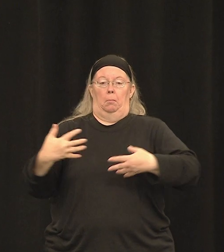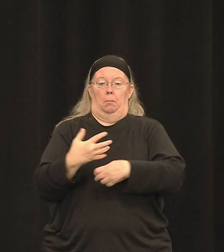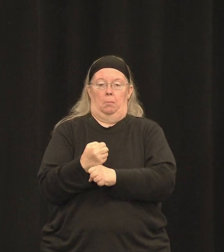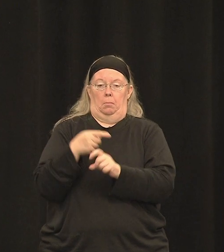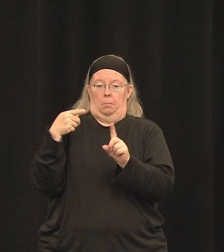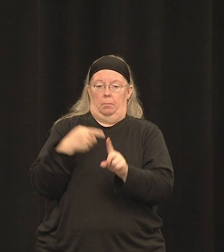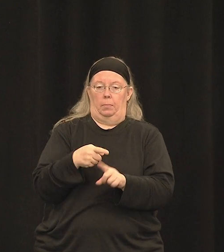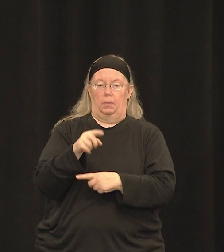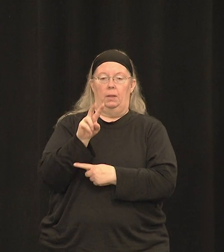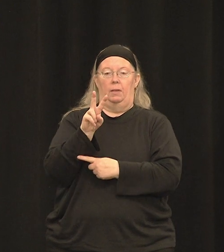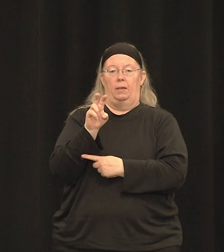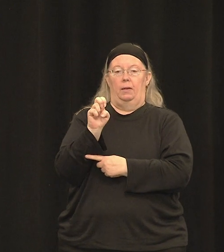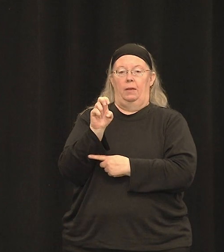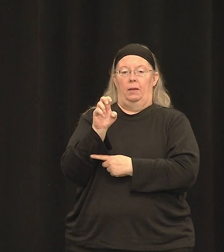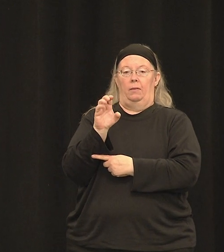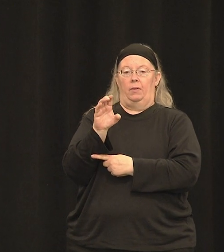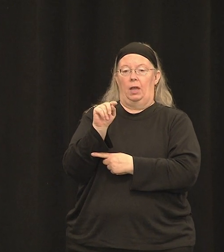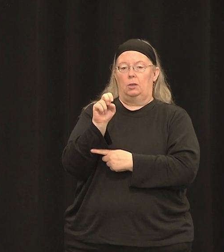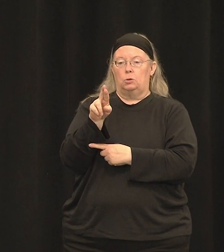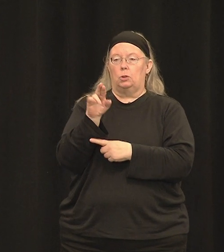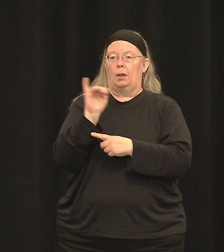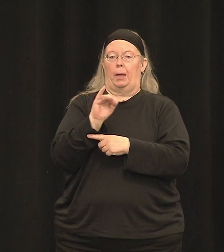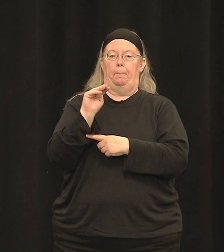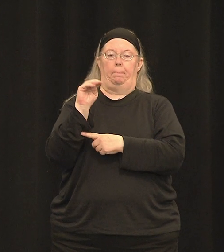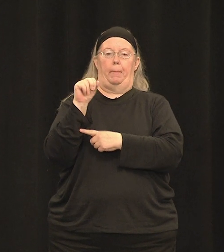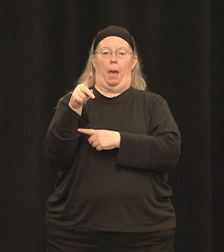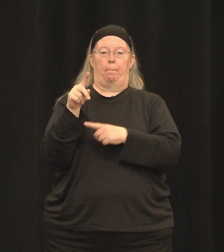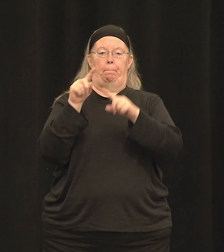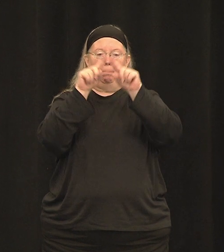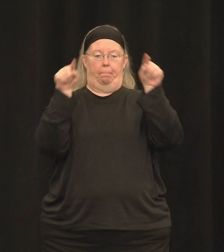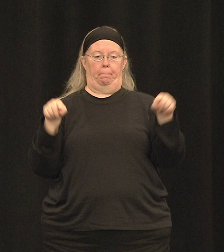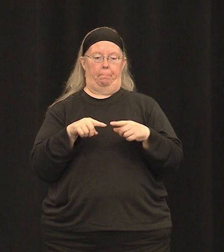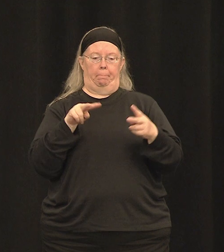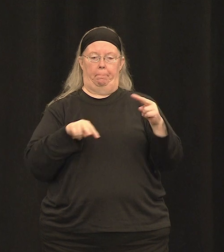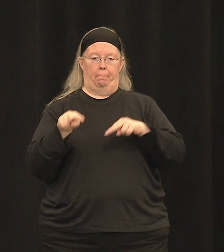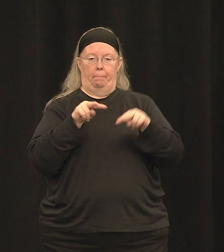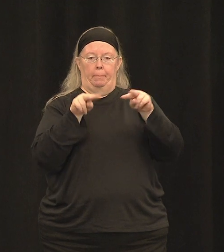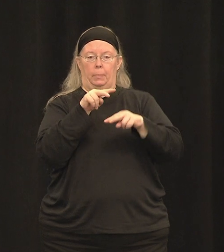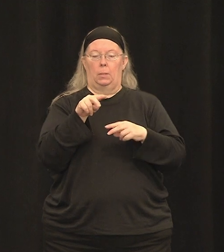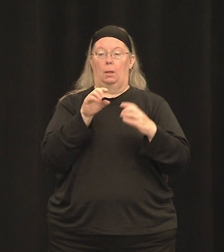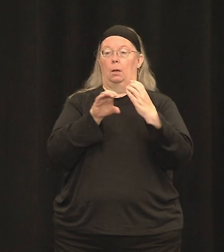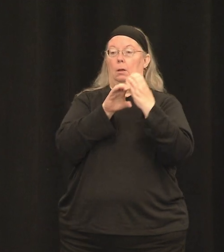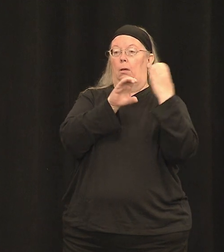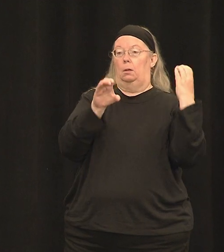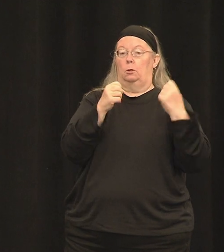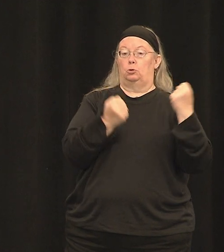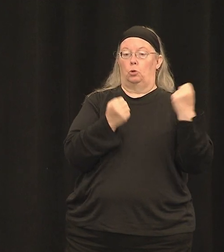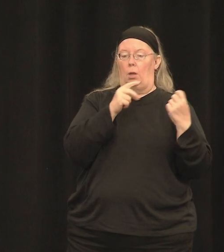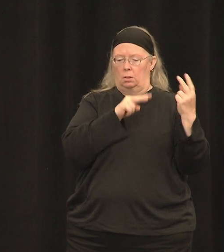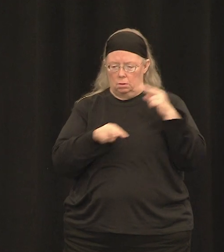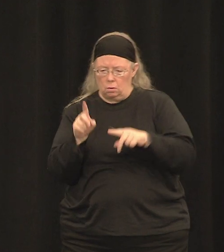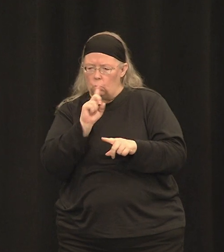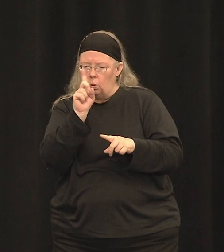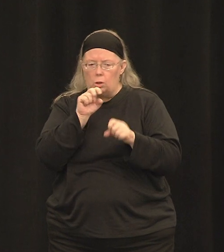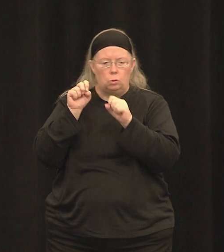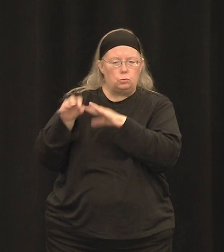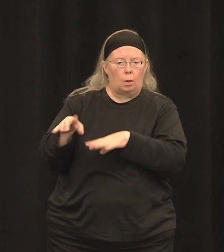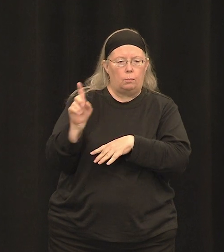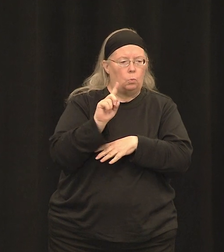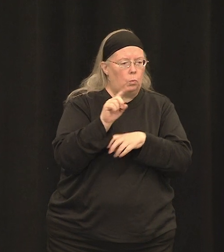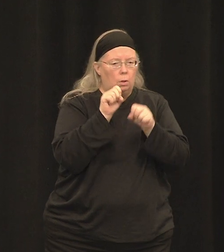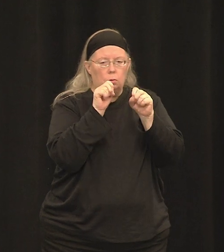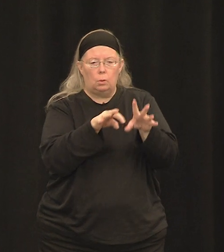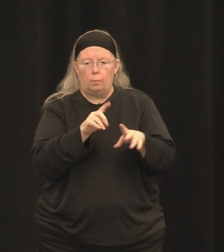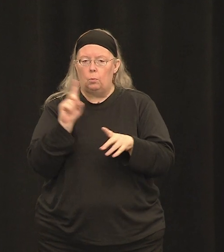map used by the truck driver to deliver his load. We are looking for the best map. The only thing left